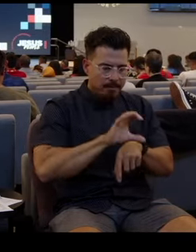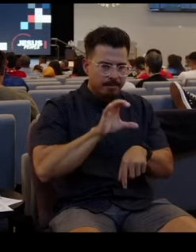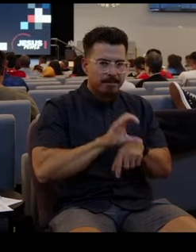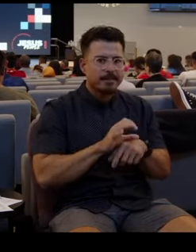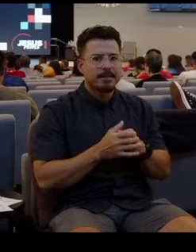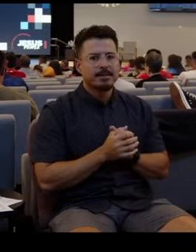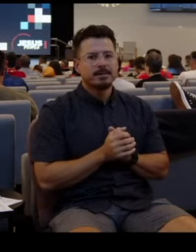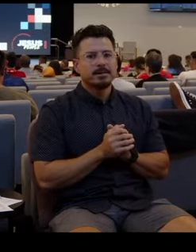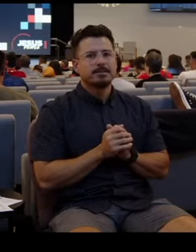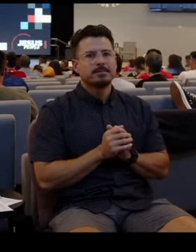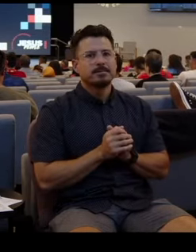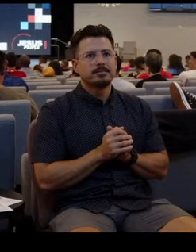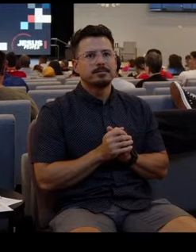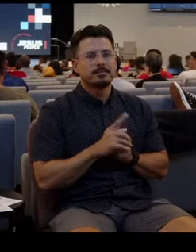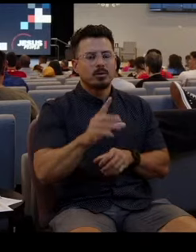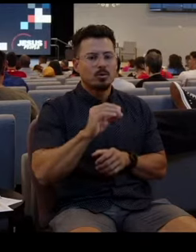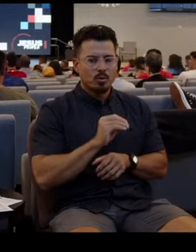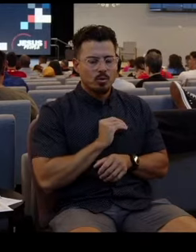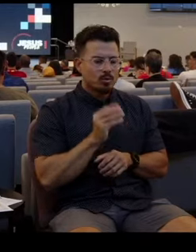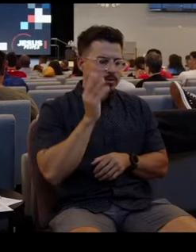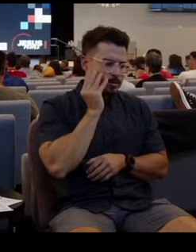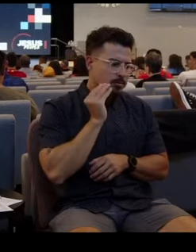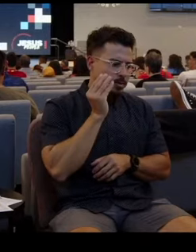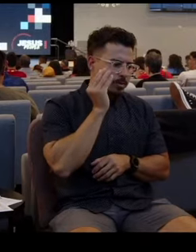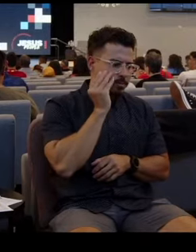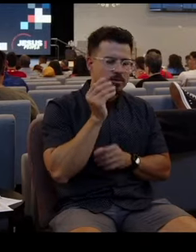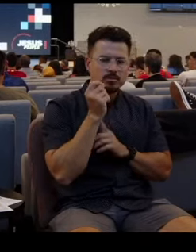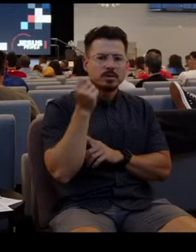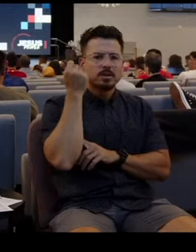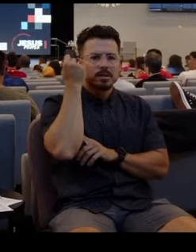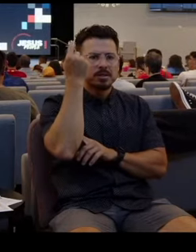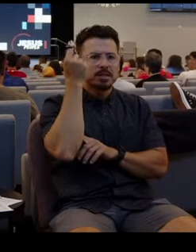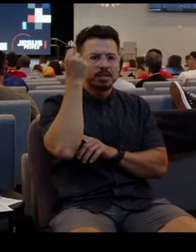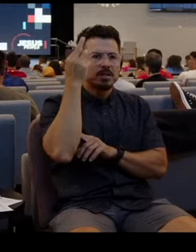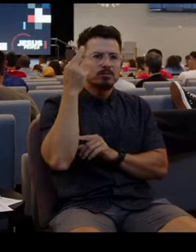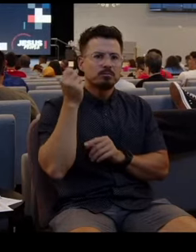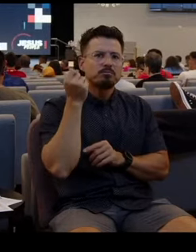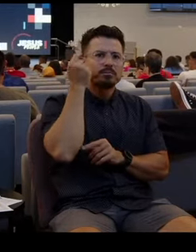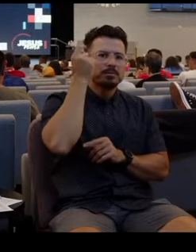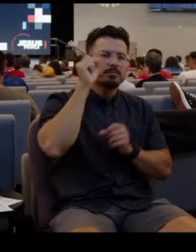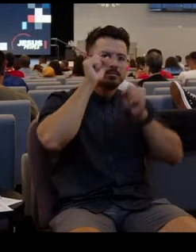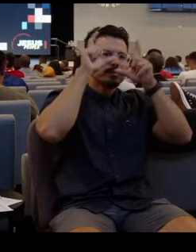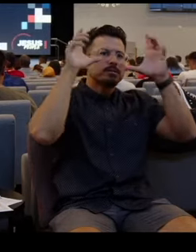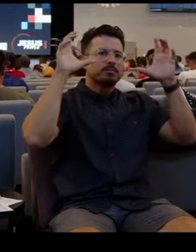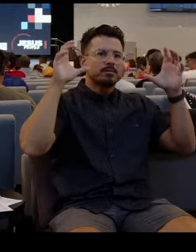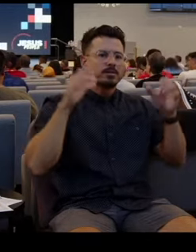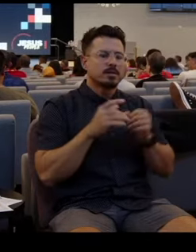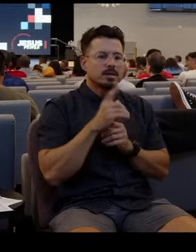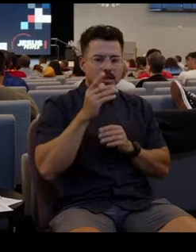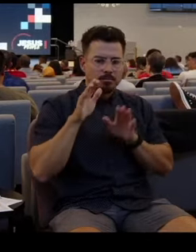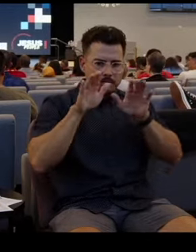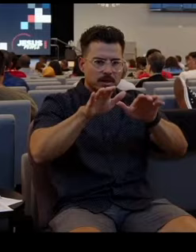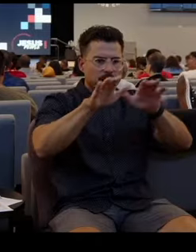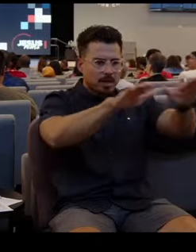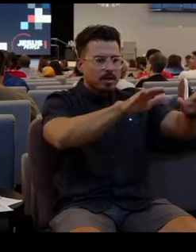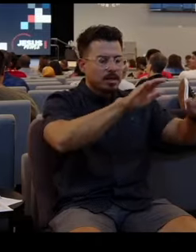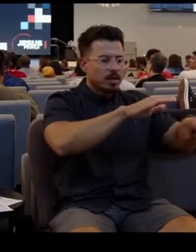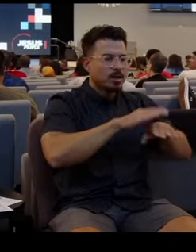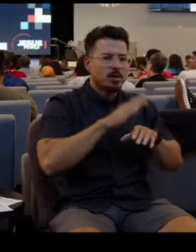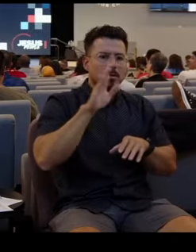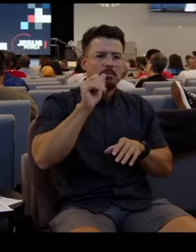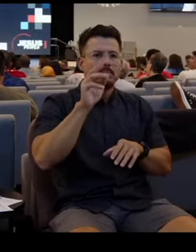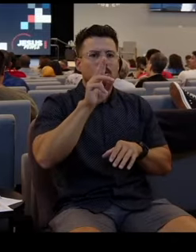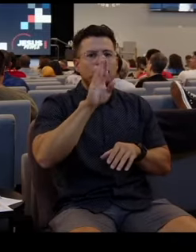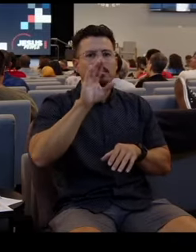within their own experience and understanding and revelation, laid hands on Barnabas and Saul and